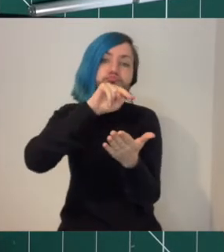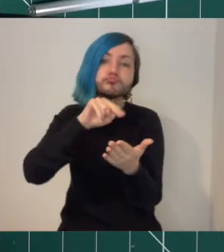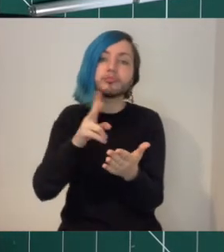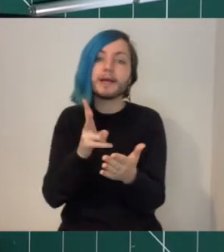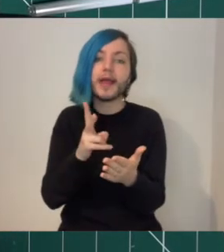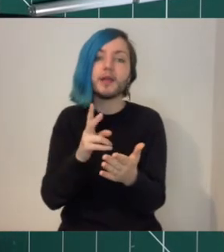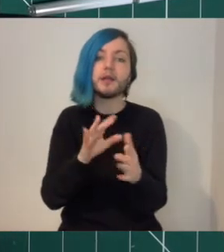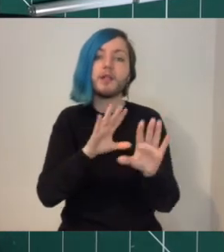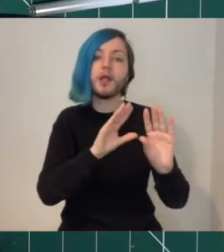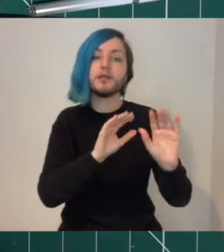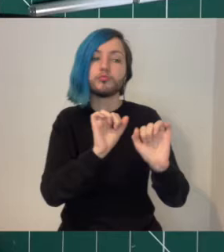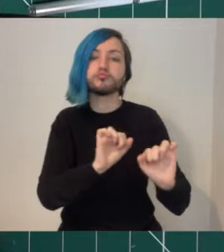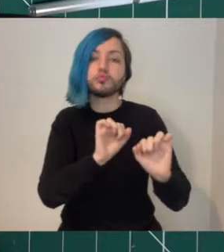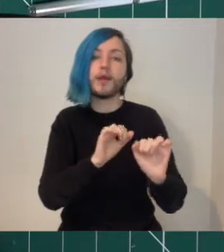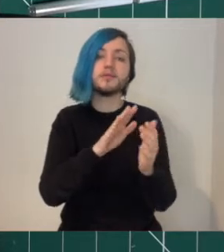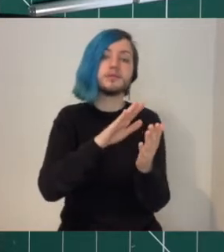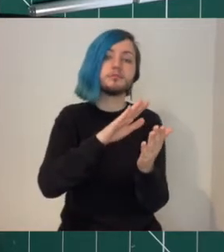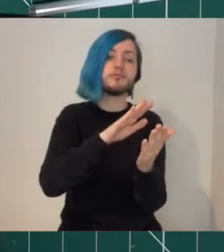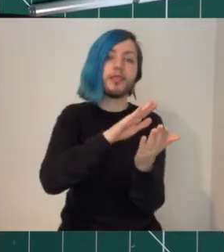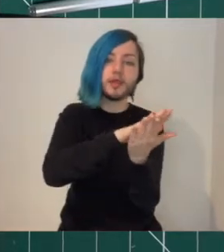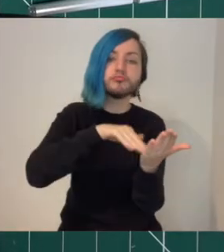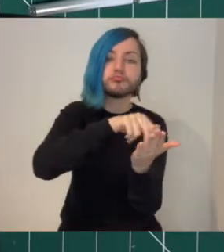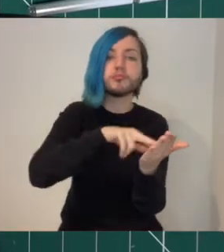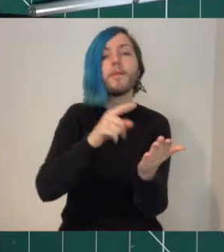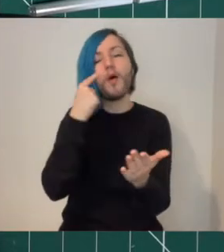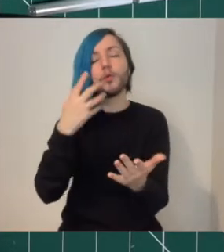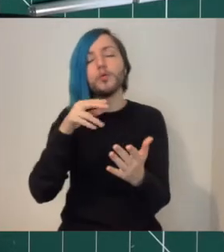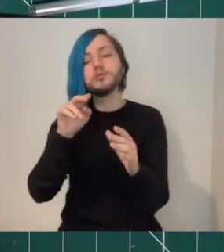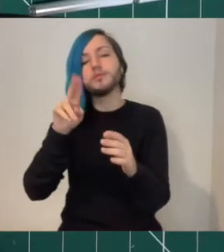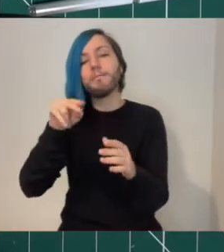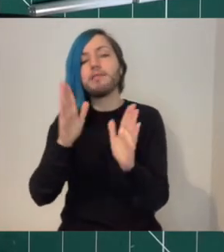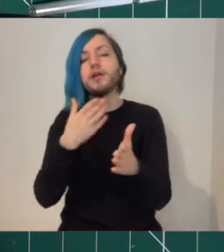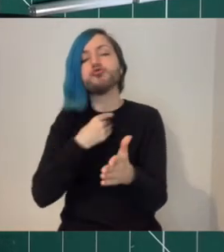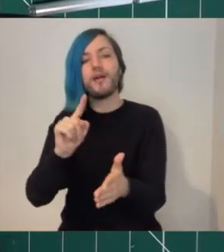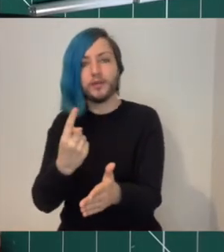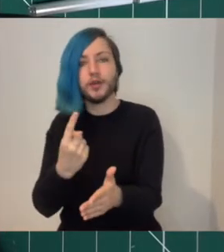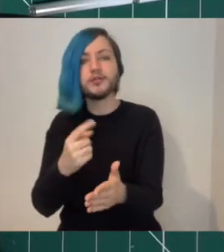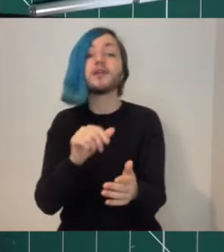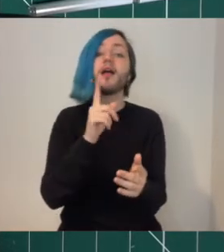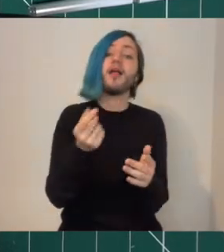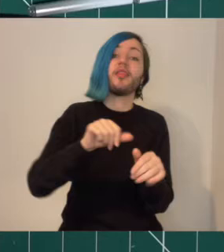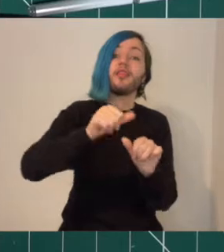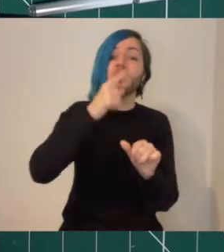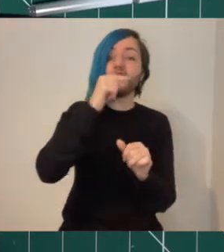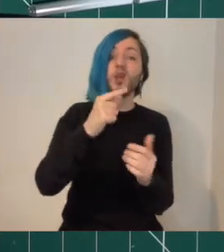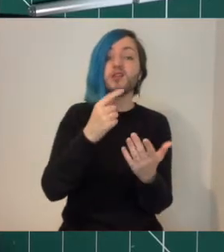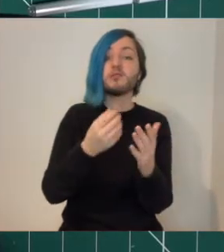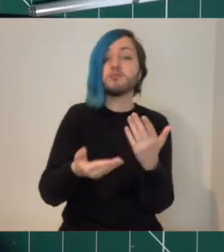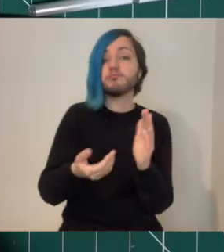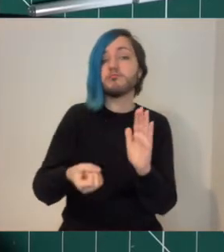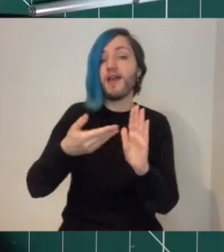paintbrush and then reapply. Wait till all your acrylic paint's dry, but you can slightly touch it up so that, you